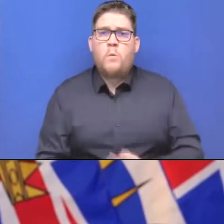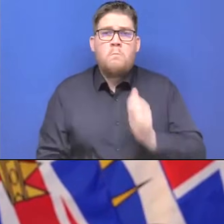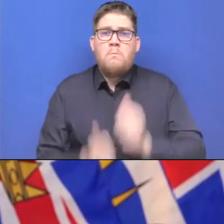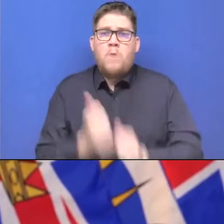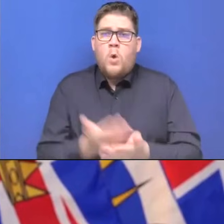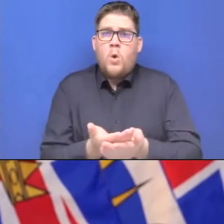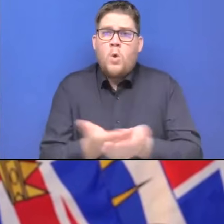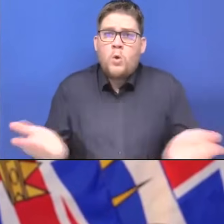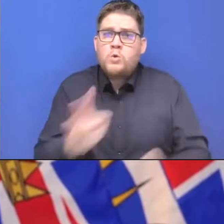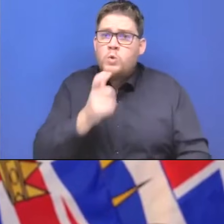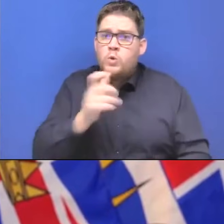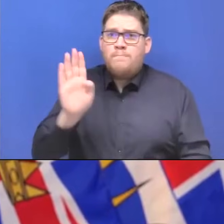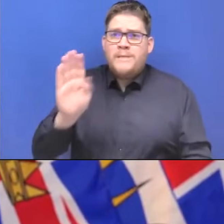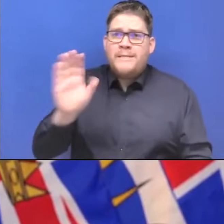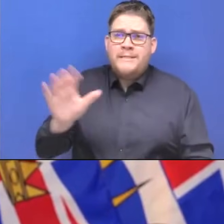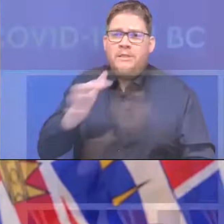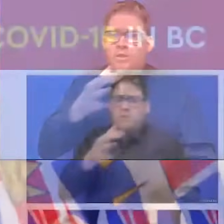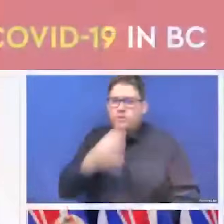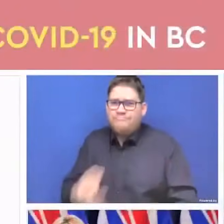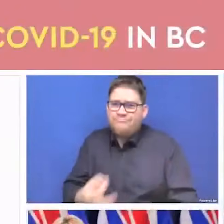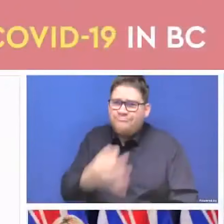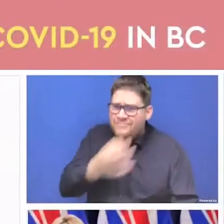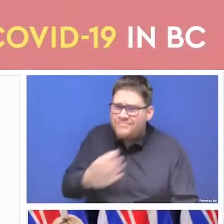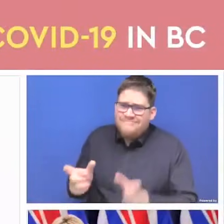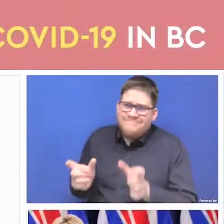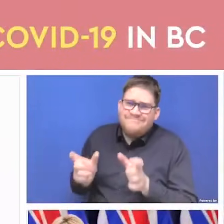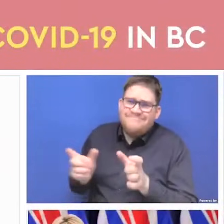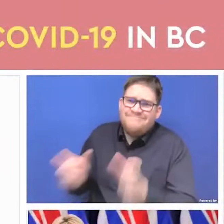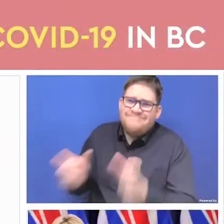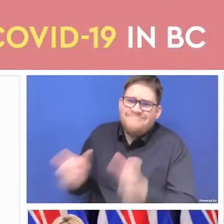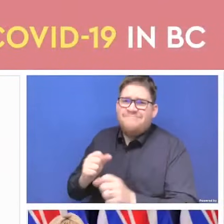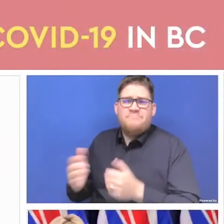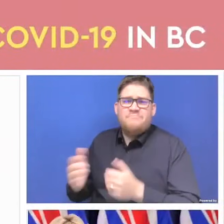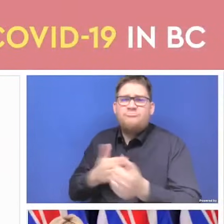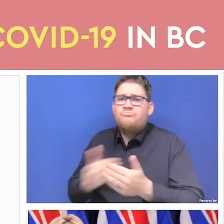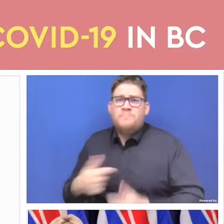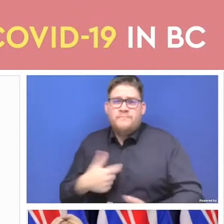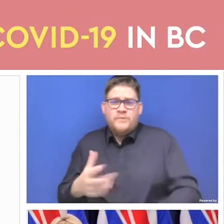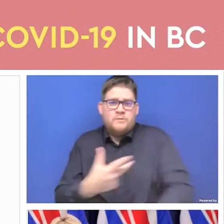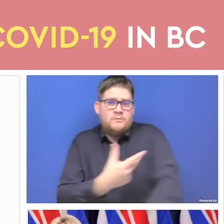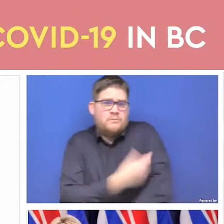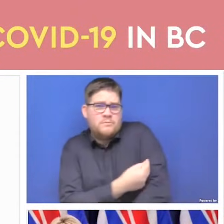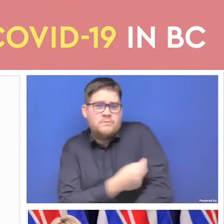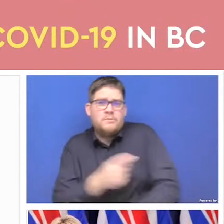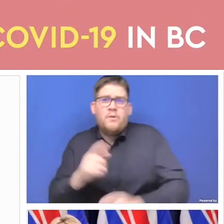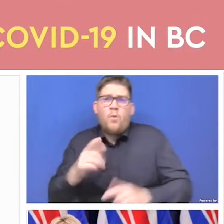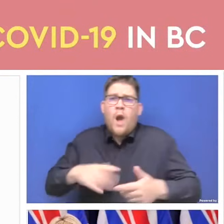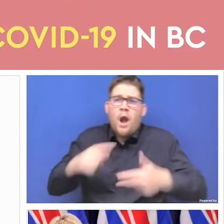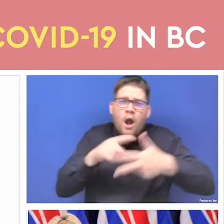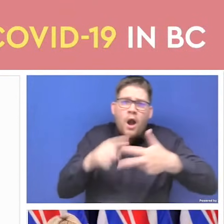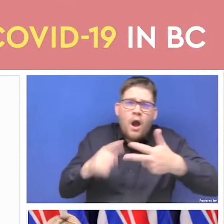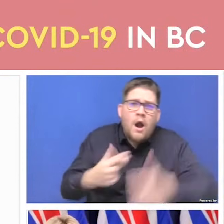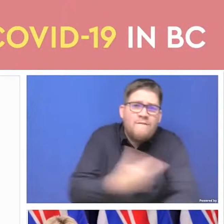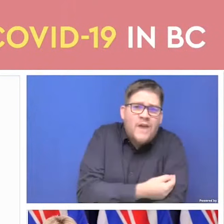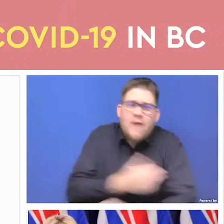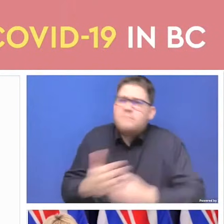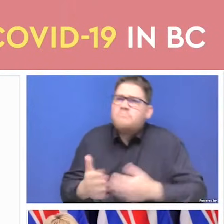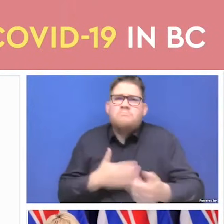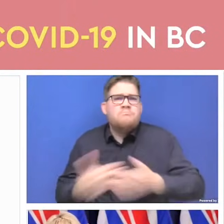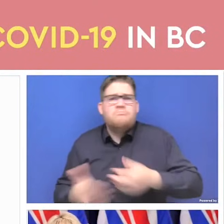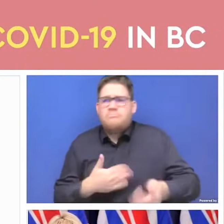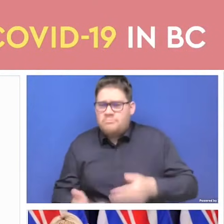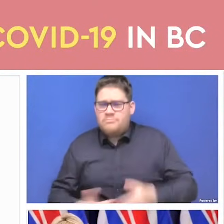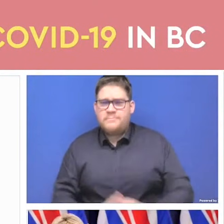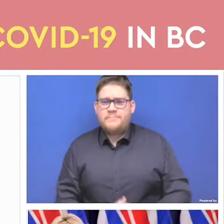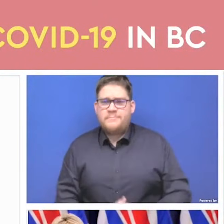against severe illness from whatever combination of vaccines that you've received here in BC over time. And this goes out to